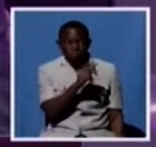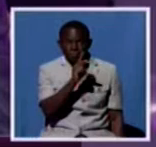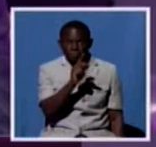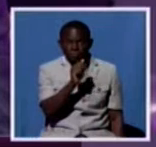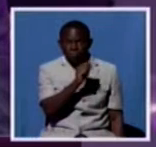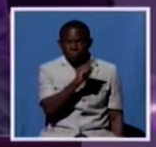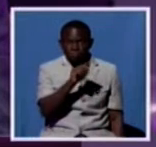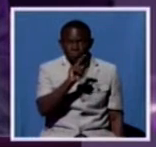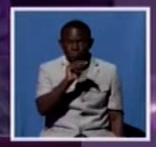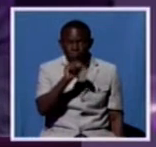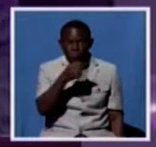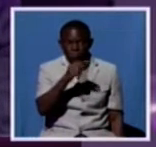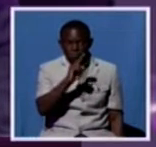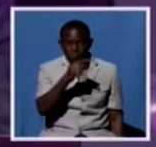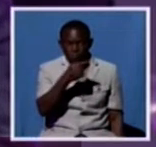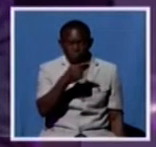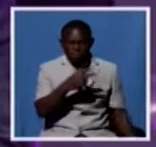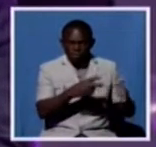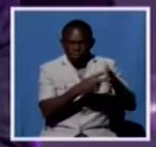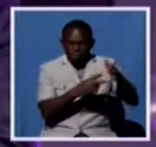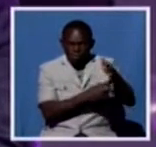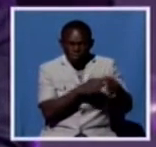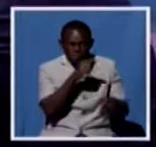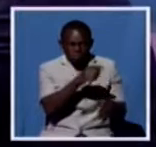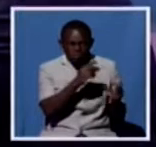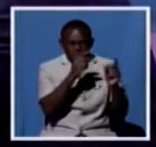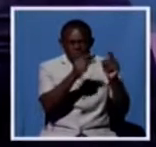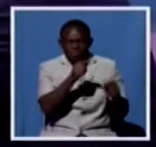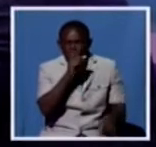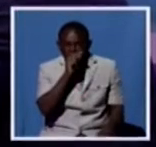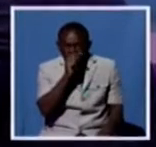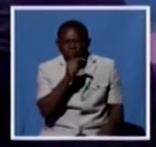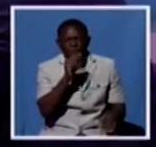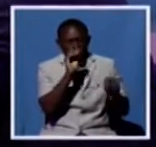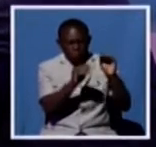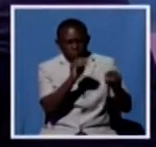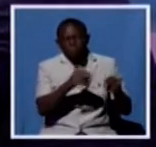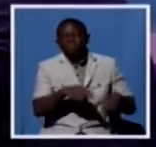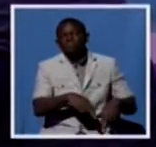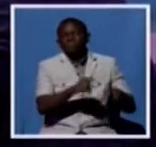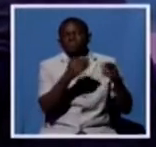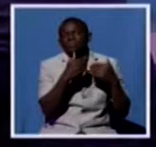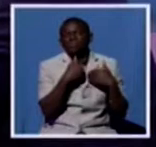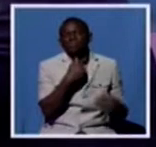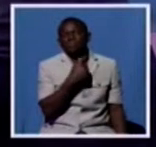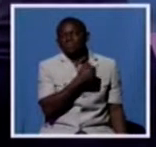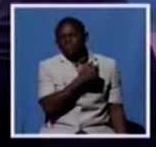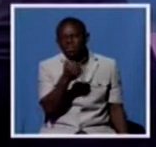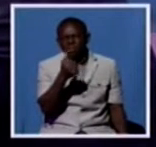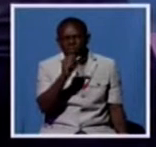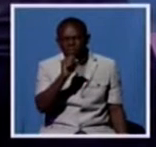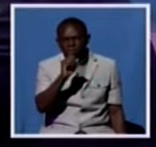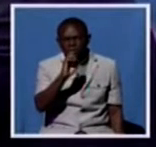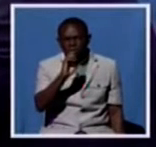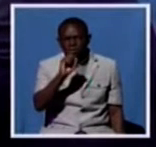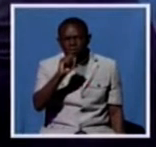Sesheke, where tolls are being applied. We have road projects such as the Kafiwe Mazabuka, the Pedico Road, which will be